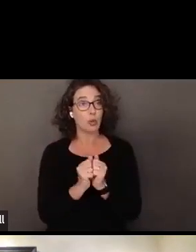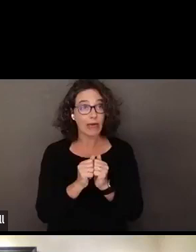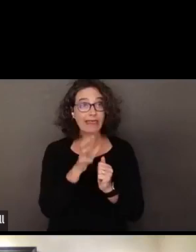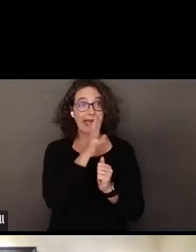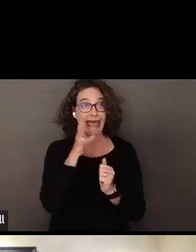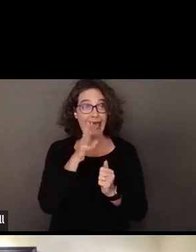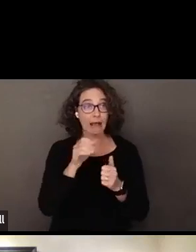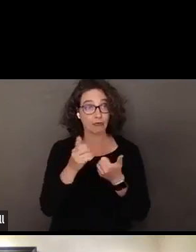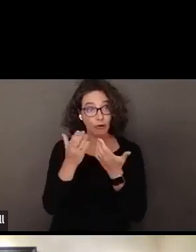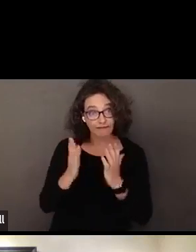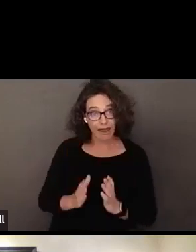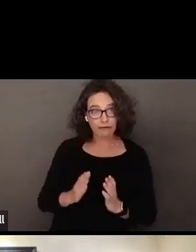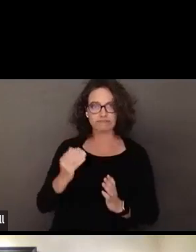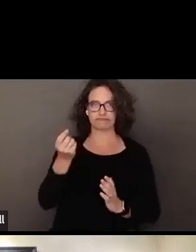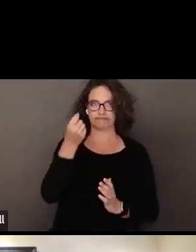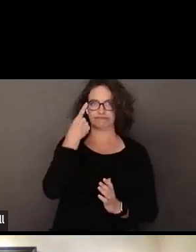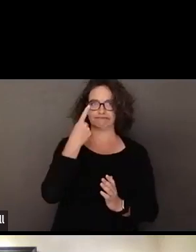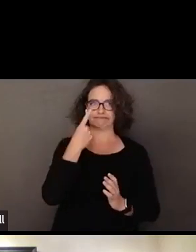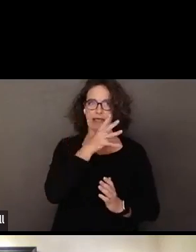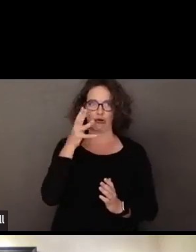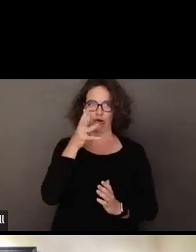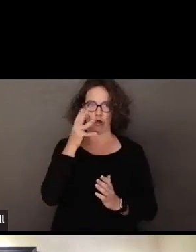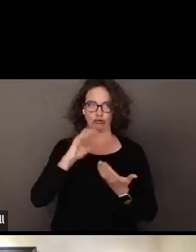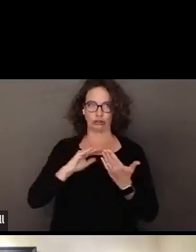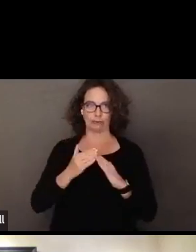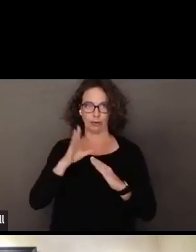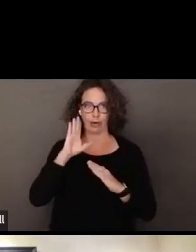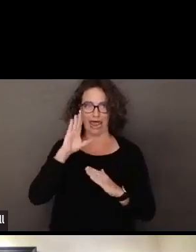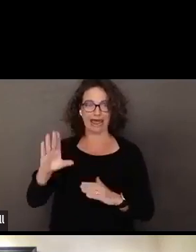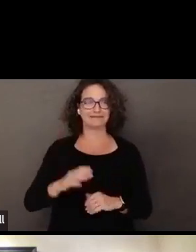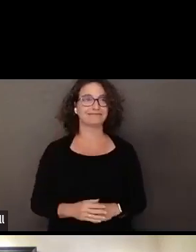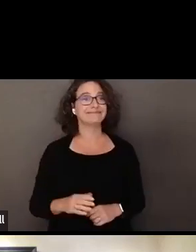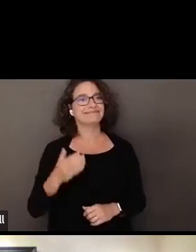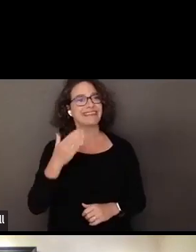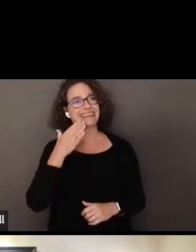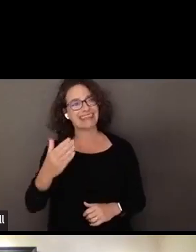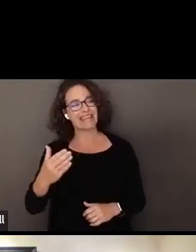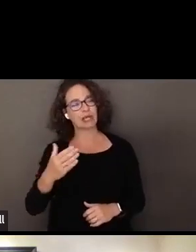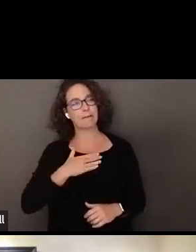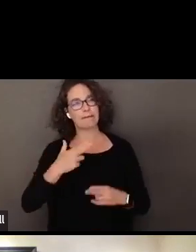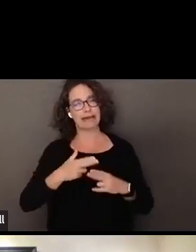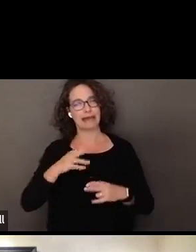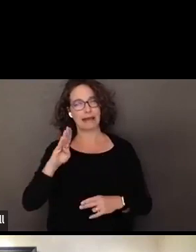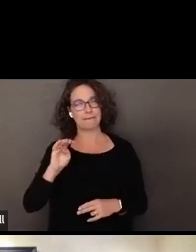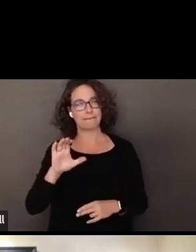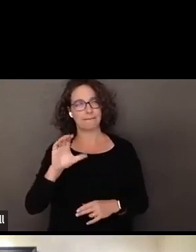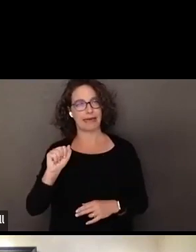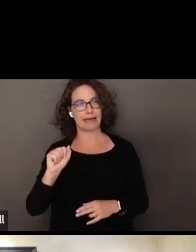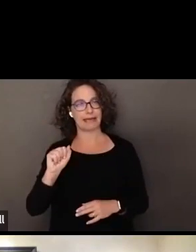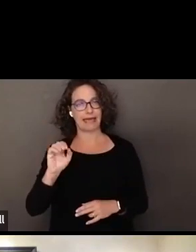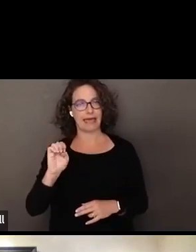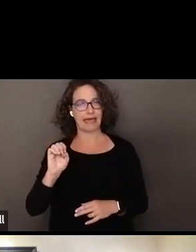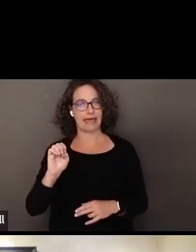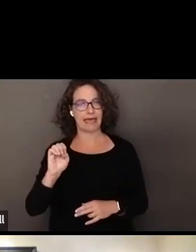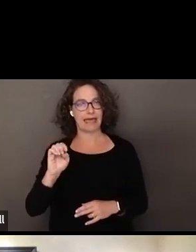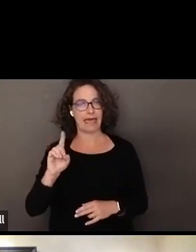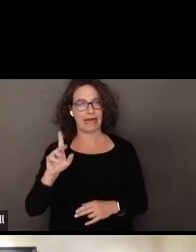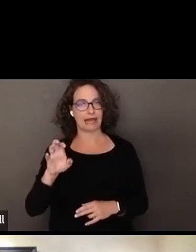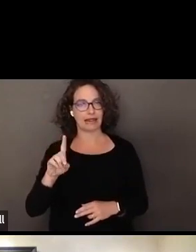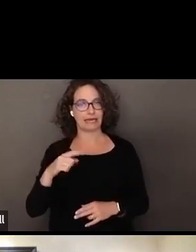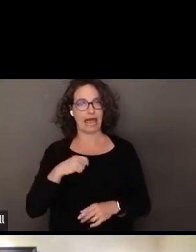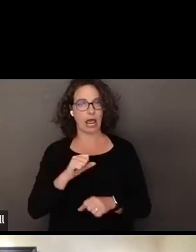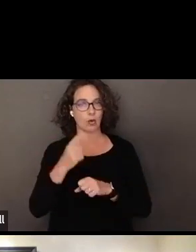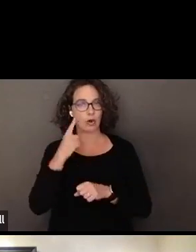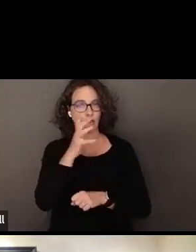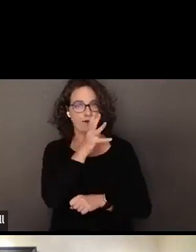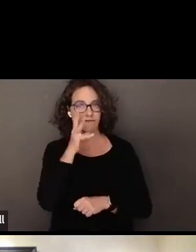communities. Hi, Rebecca. Hi, thanks for having me. As Olga mentioned, my name is Becca Edlund and I work for the Colorado Farm Bureau. Colorado